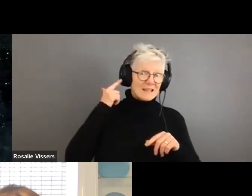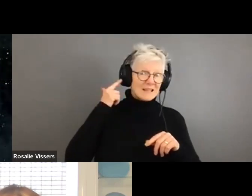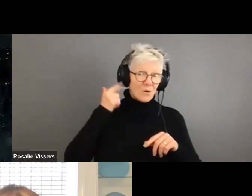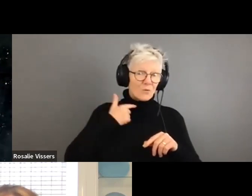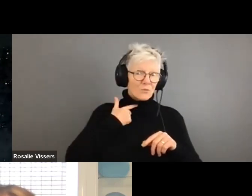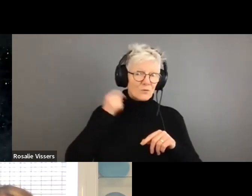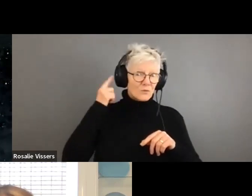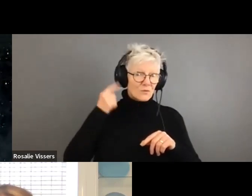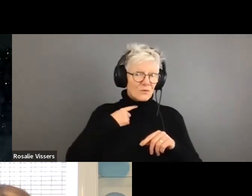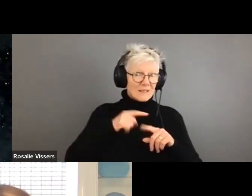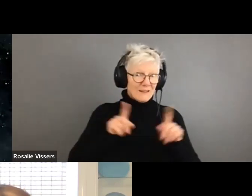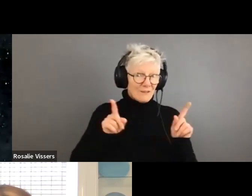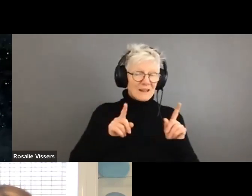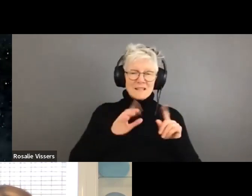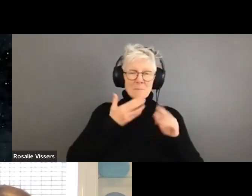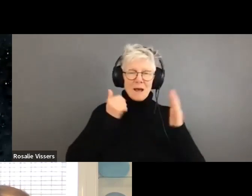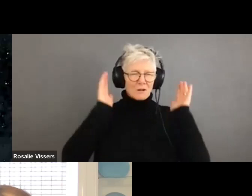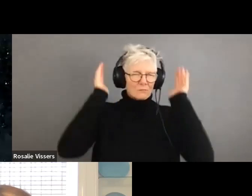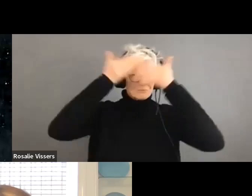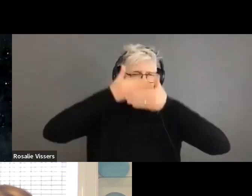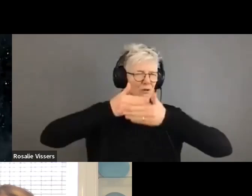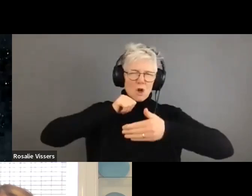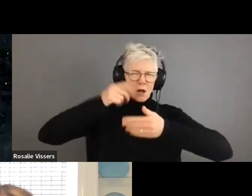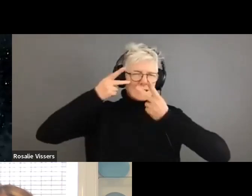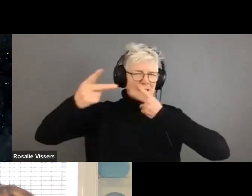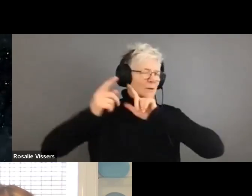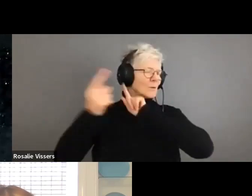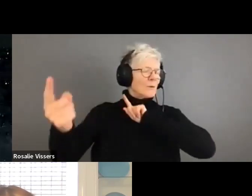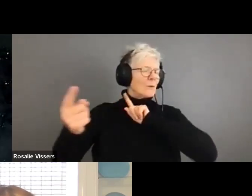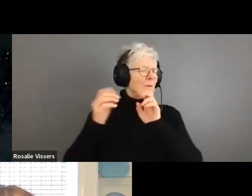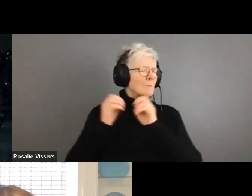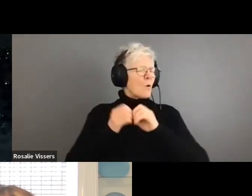better for them to kind of be in their head and not see each other, not be distracted?